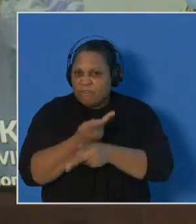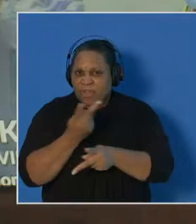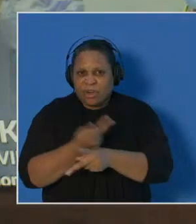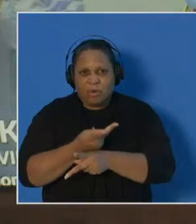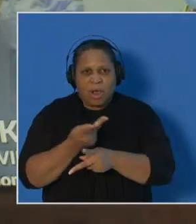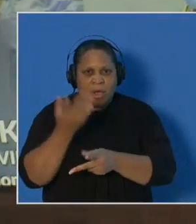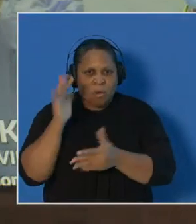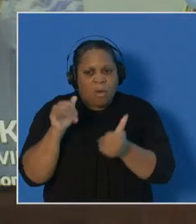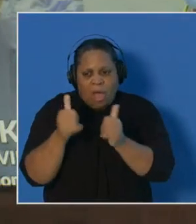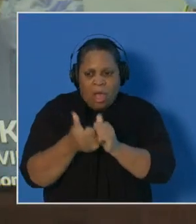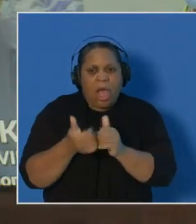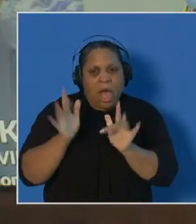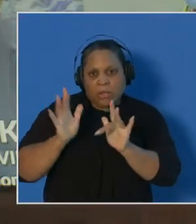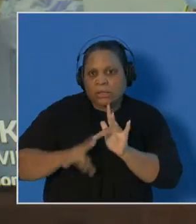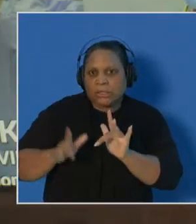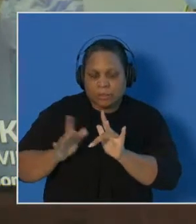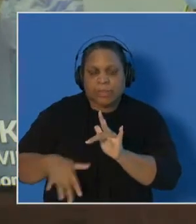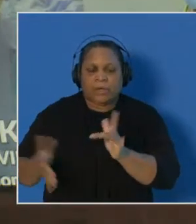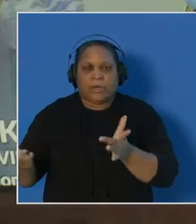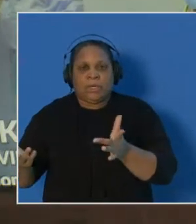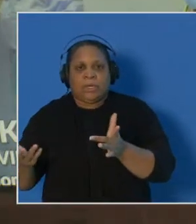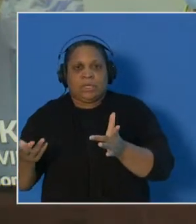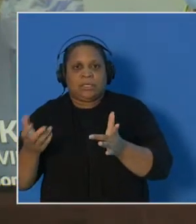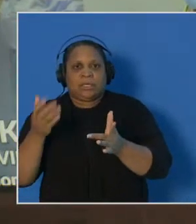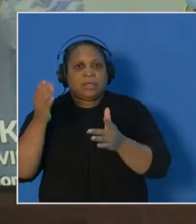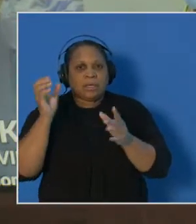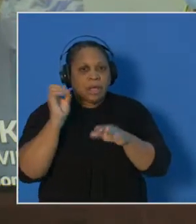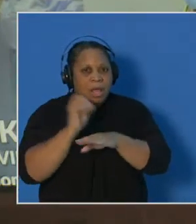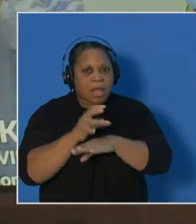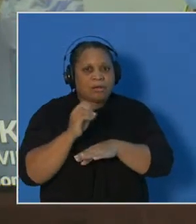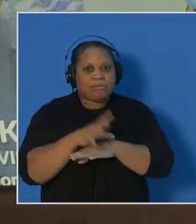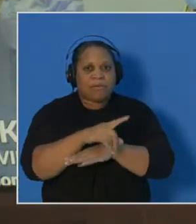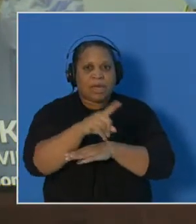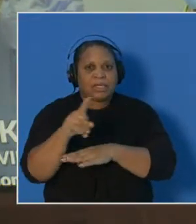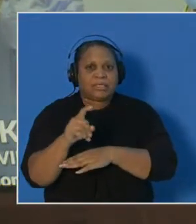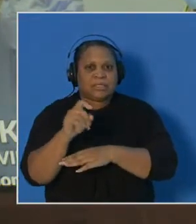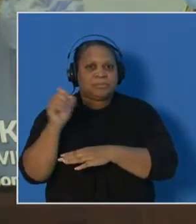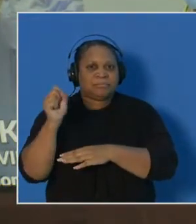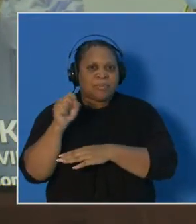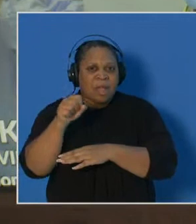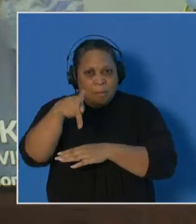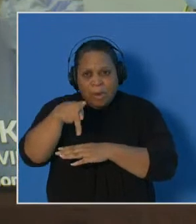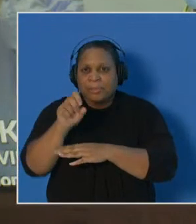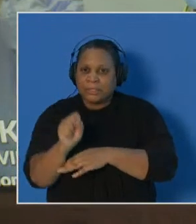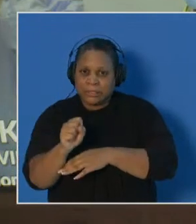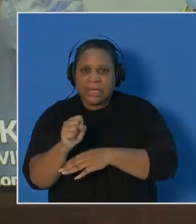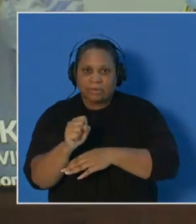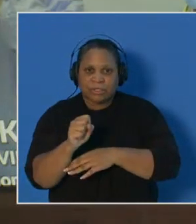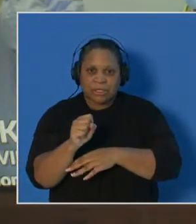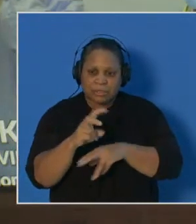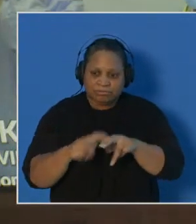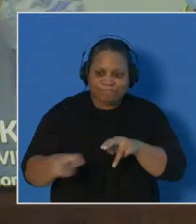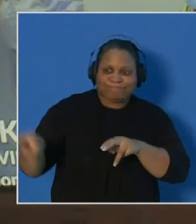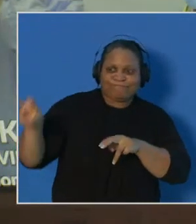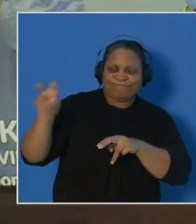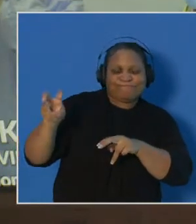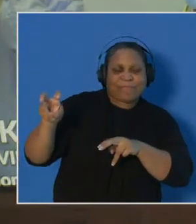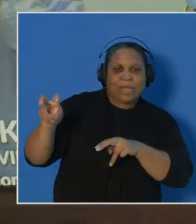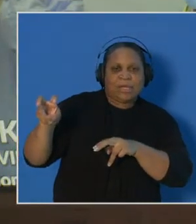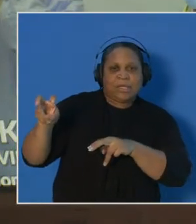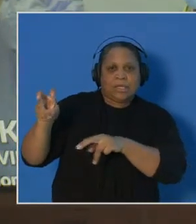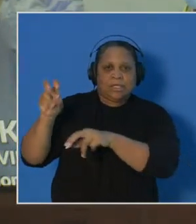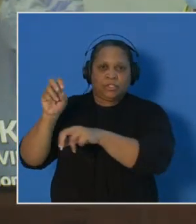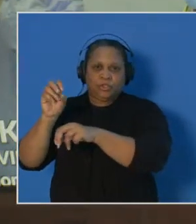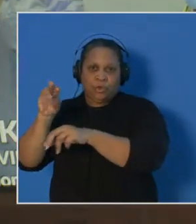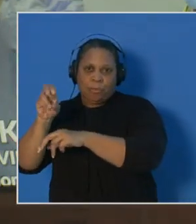Chevelle's disappearance. Please be advised that Permanent Secretary Colin Anderson has moved to the Ministry of Labor.